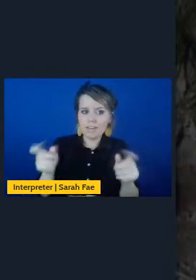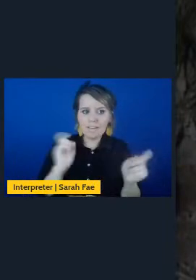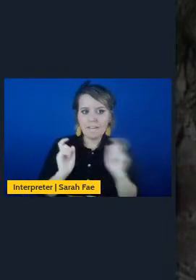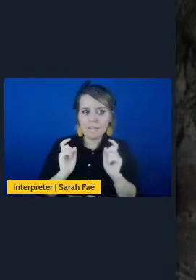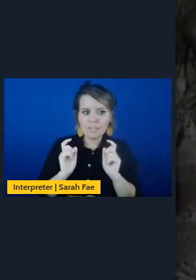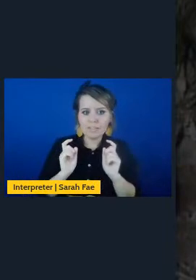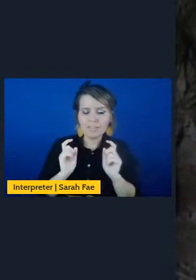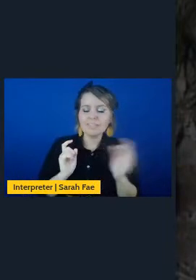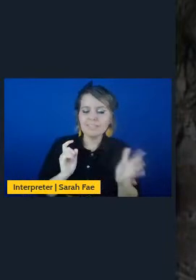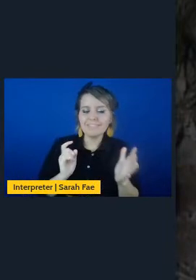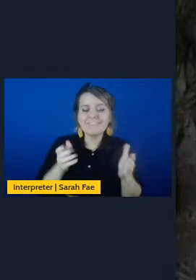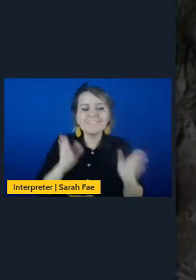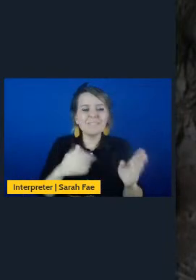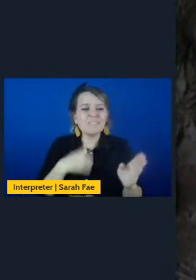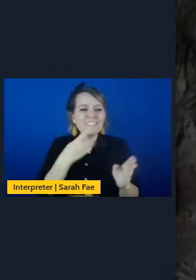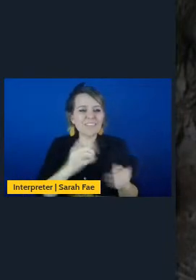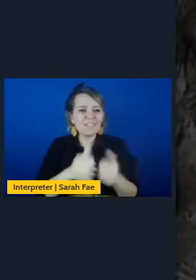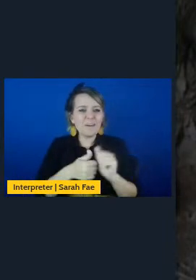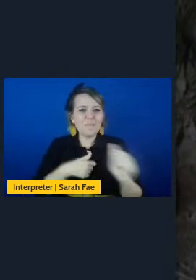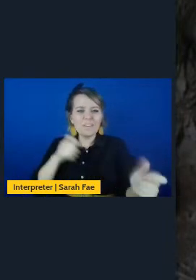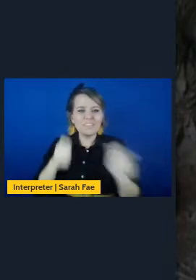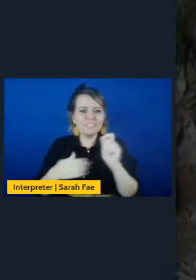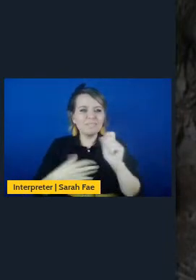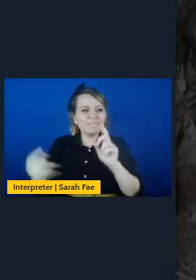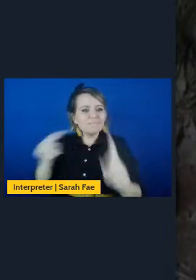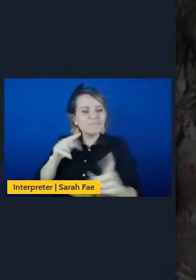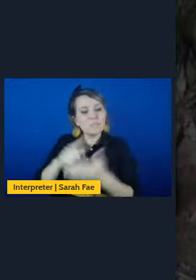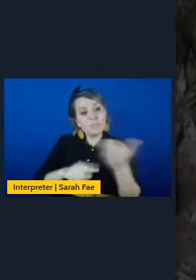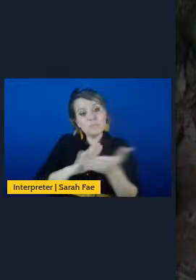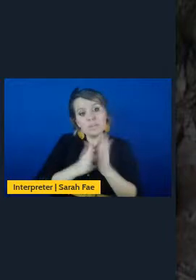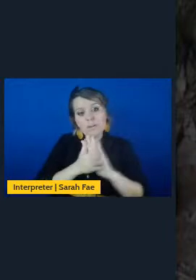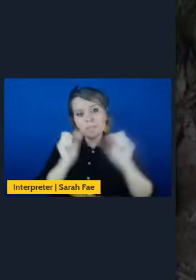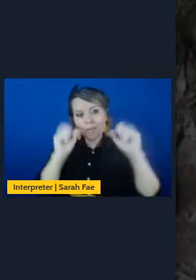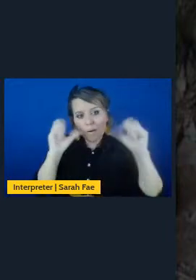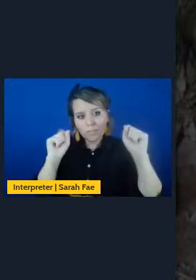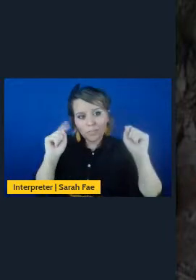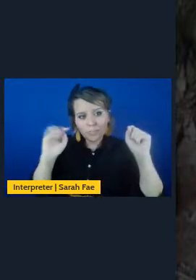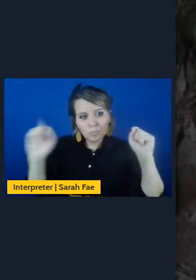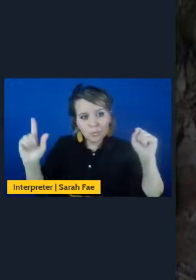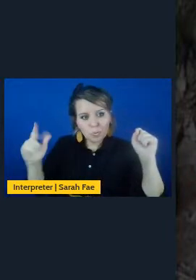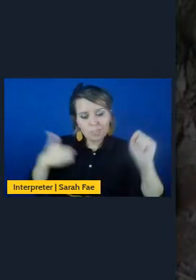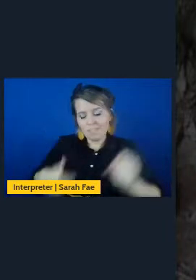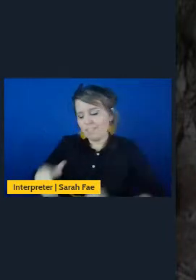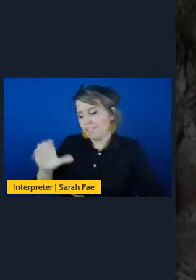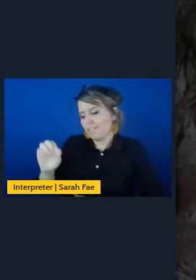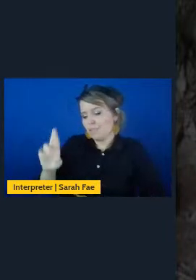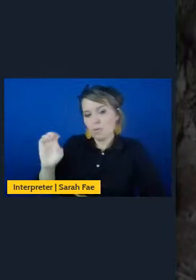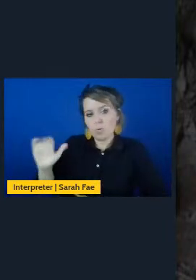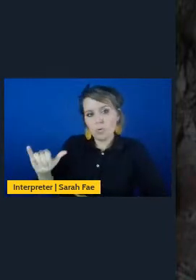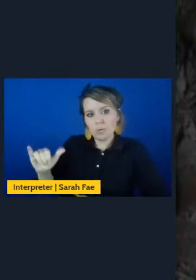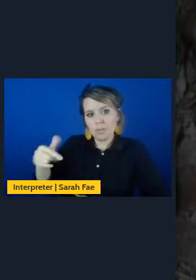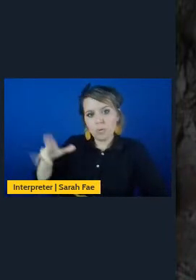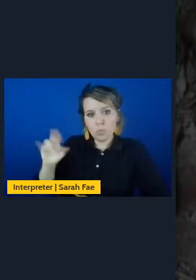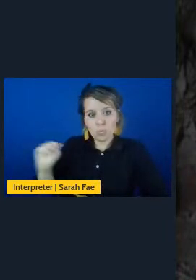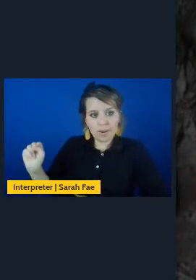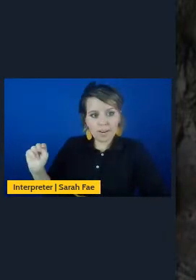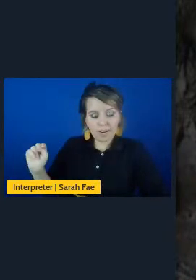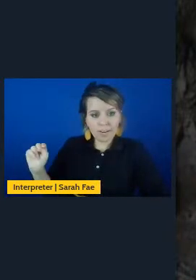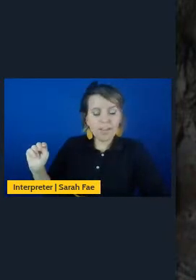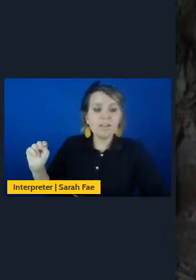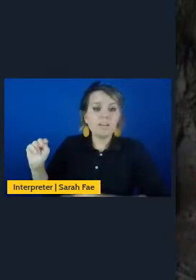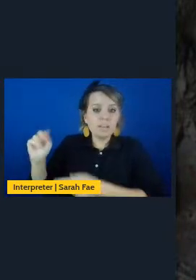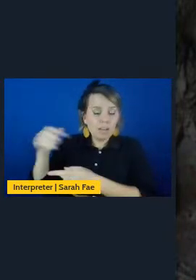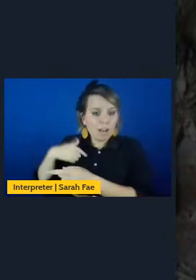entire perspective on what has become an awesome tool. I'm Quinn. I shitpost for fun because I have